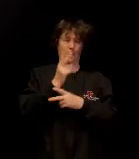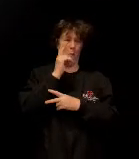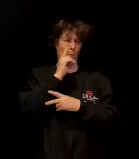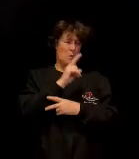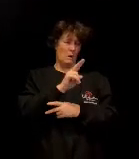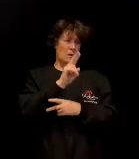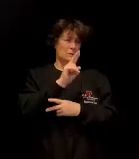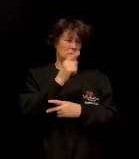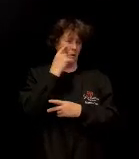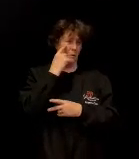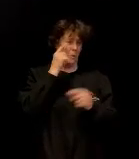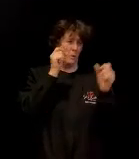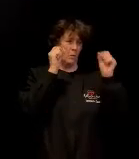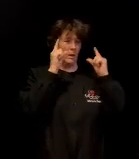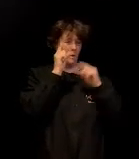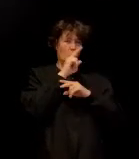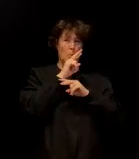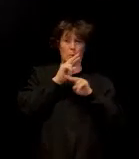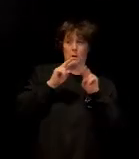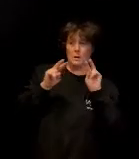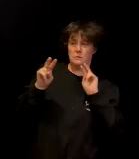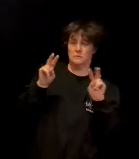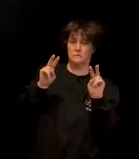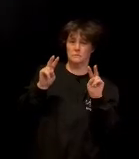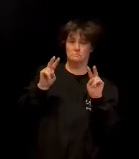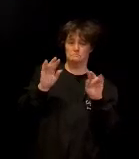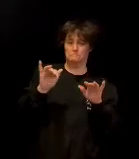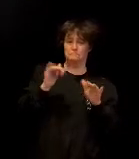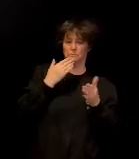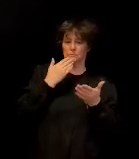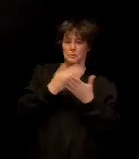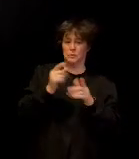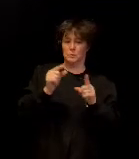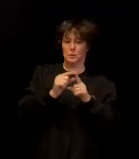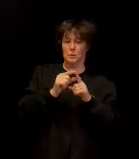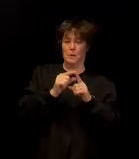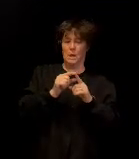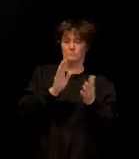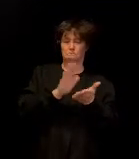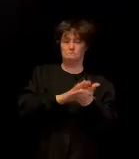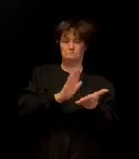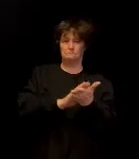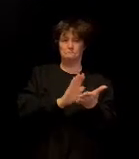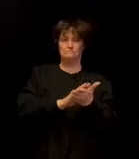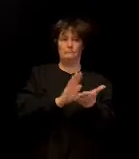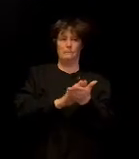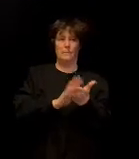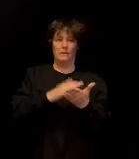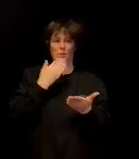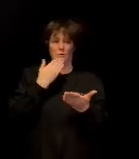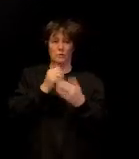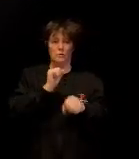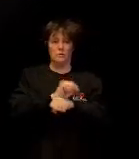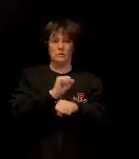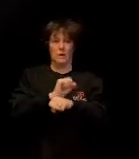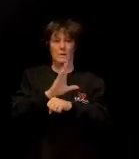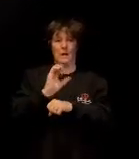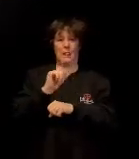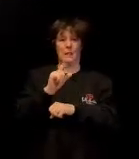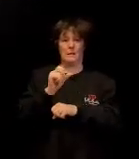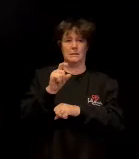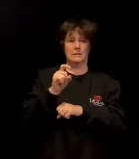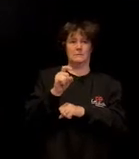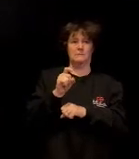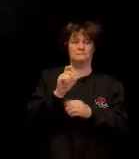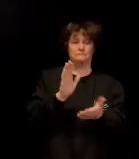Just keep your eyes open. Amen. Good word, brother. I really appreciate it. You guys enjoy that today. Come on, let's give him a good thank you, man. Yeah. I